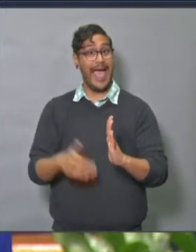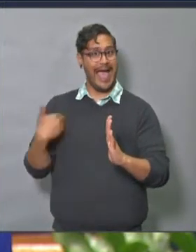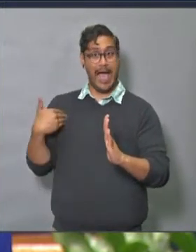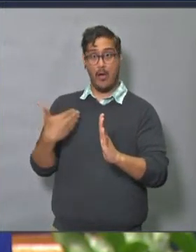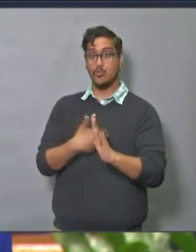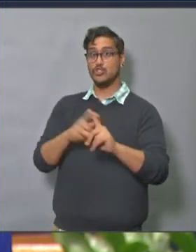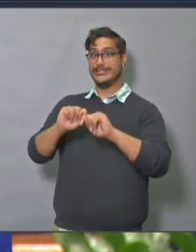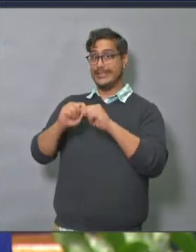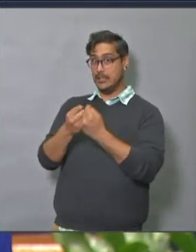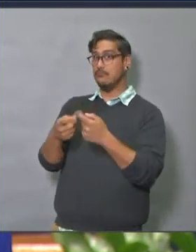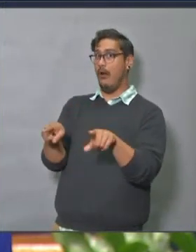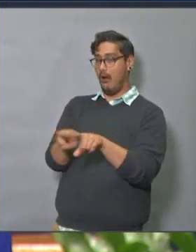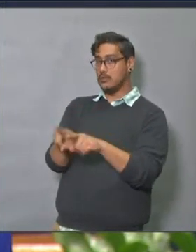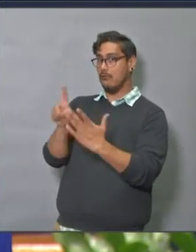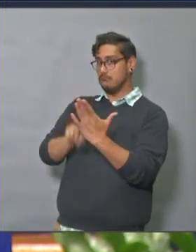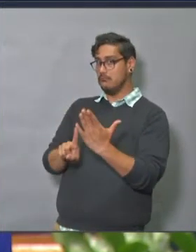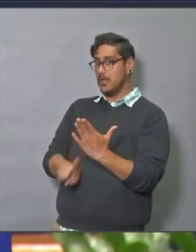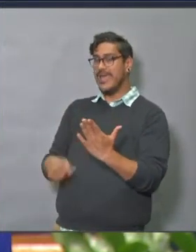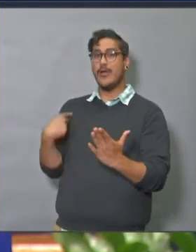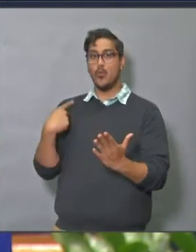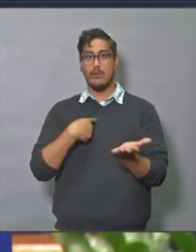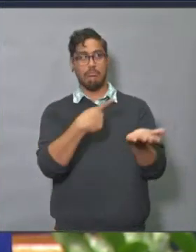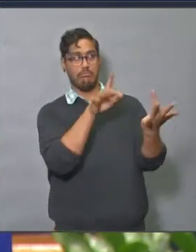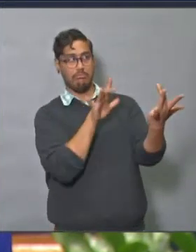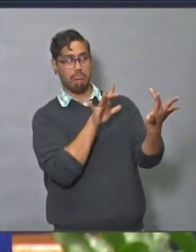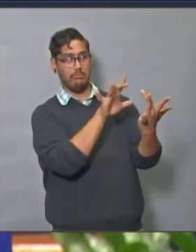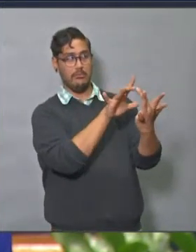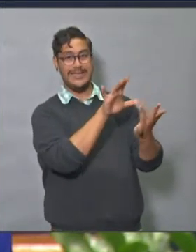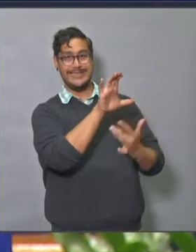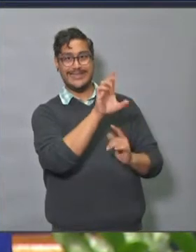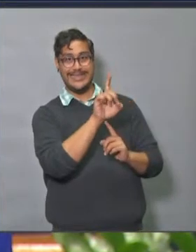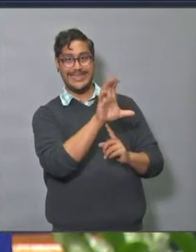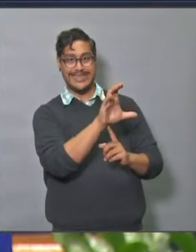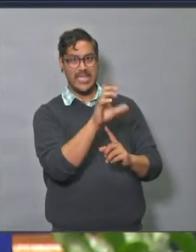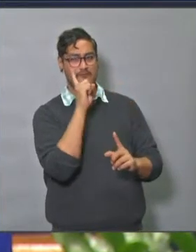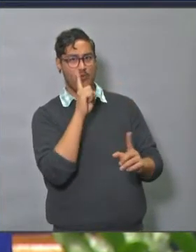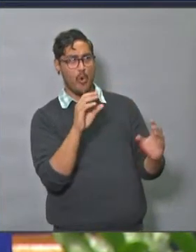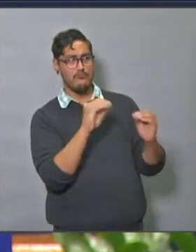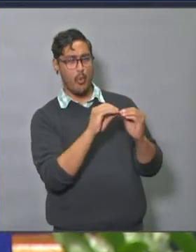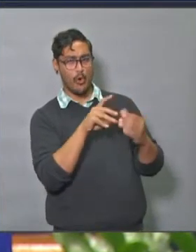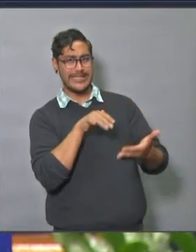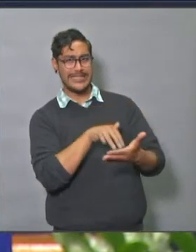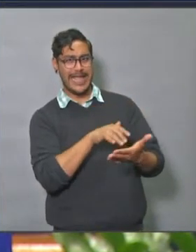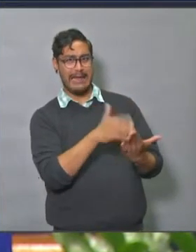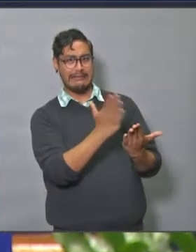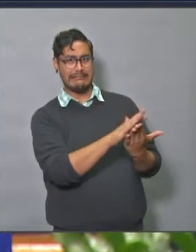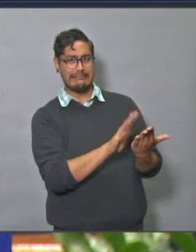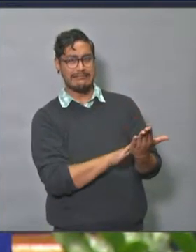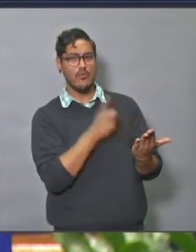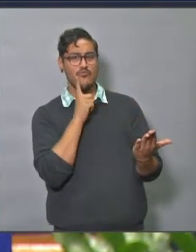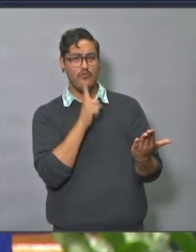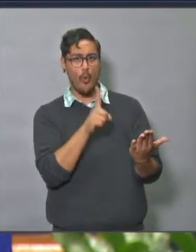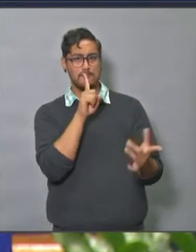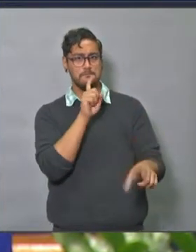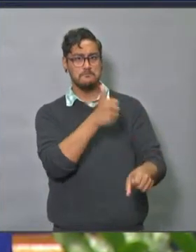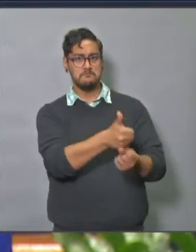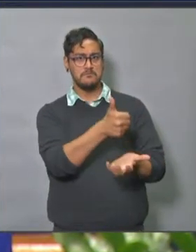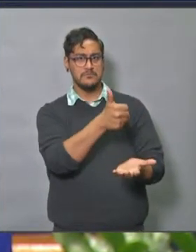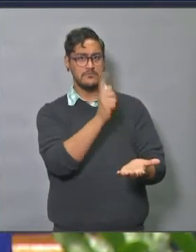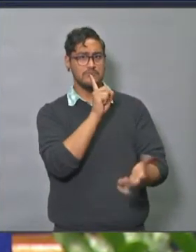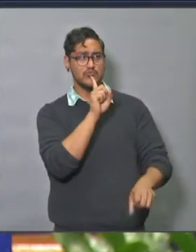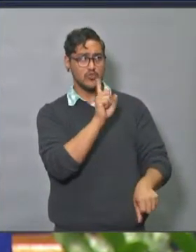We're also talking to the CDC about any additional studies that really support